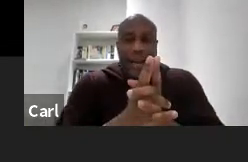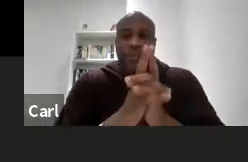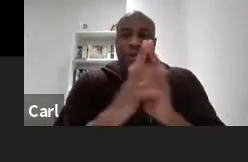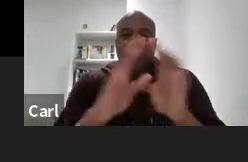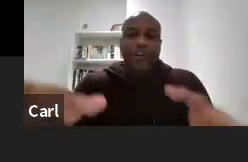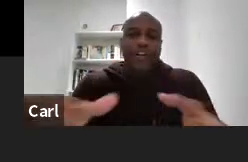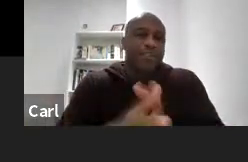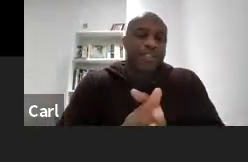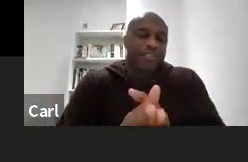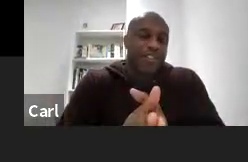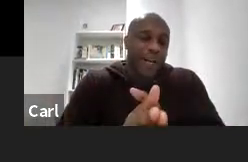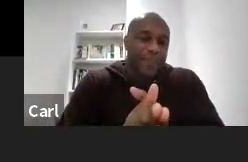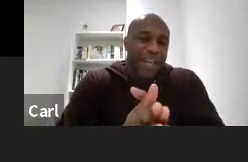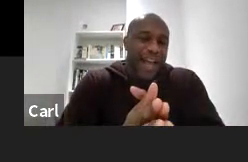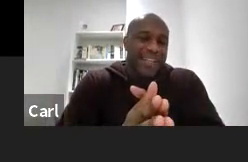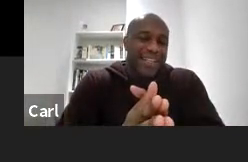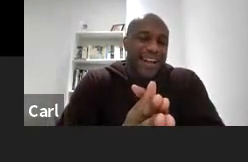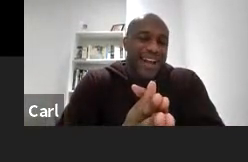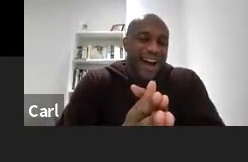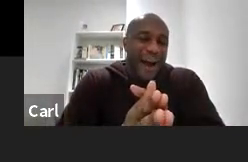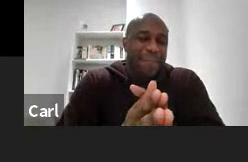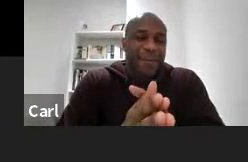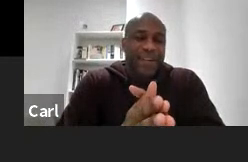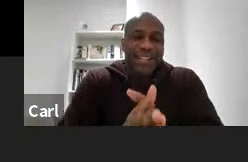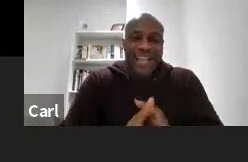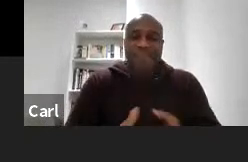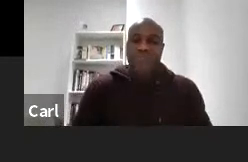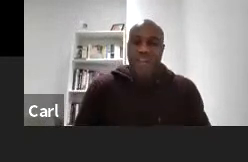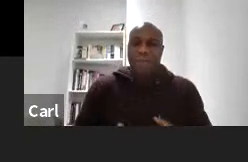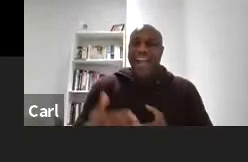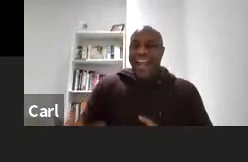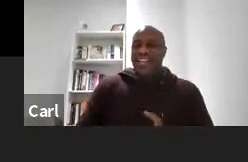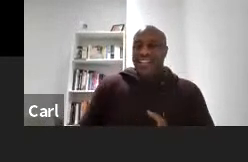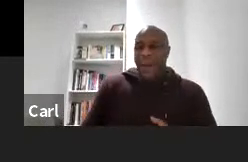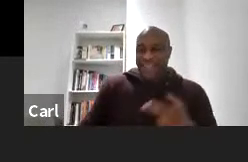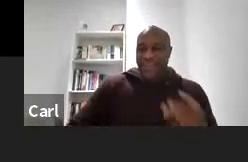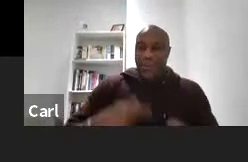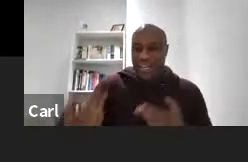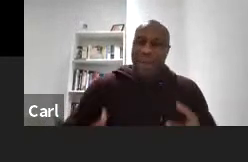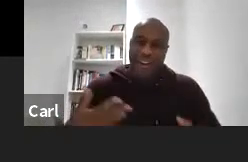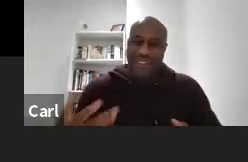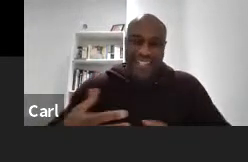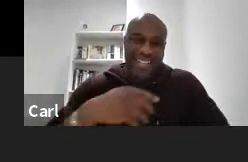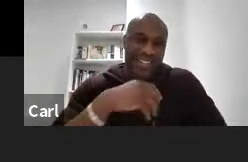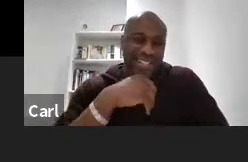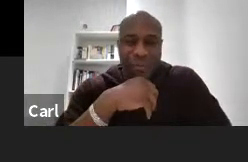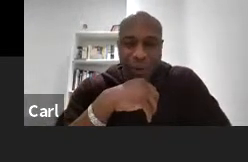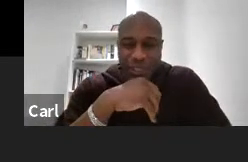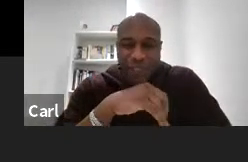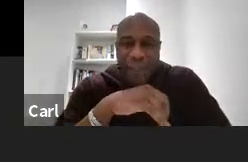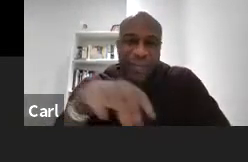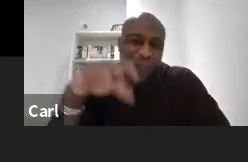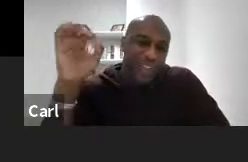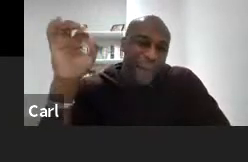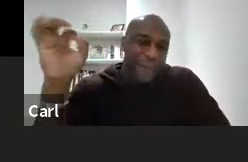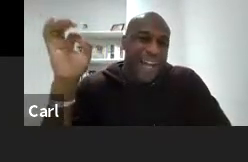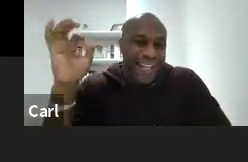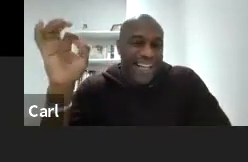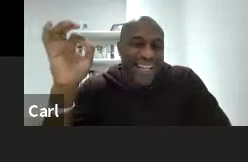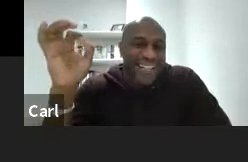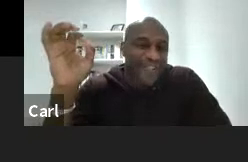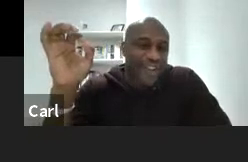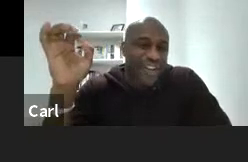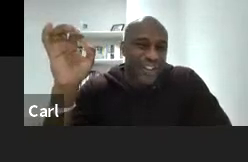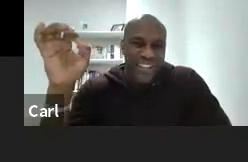again, I'm sure you've heard of Motorola, and I'm probably going to demonstrate my age now by talking about this case study somewhat. But